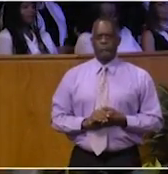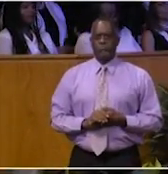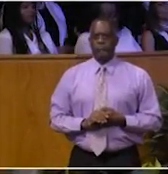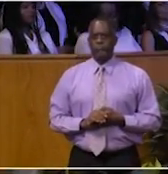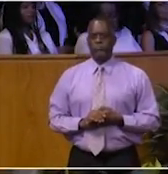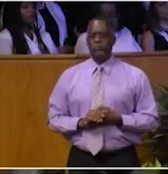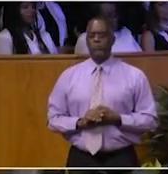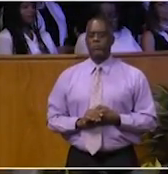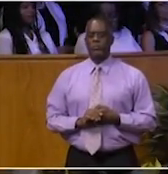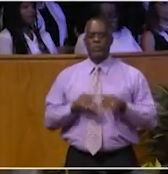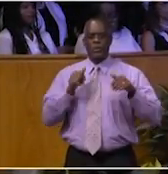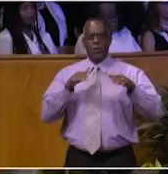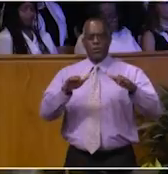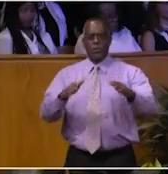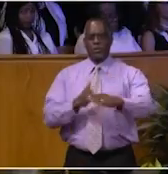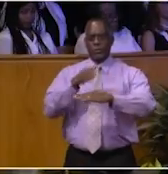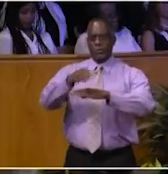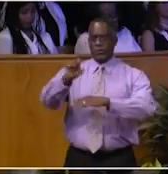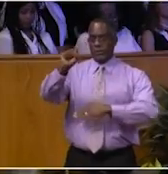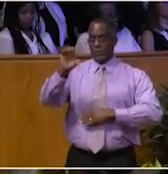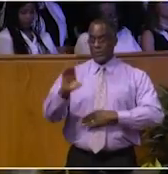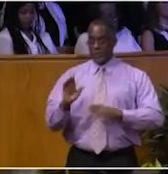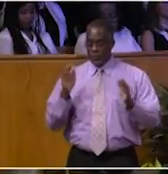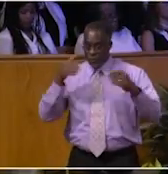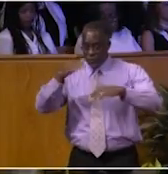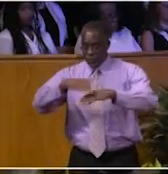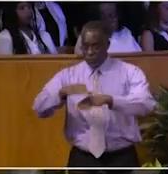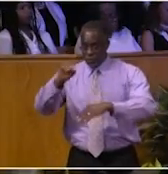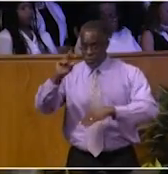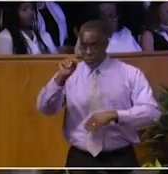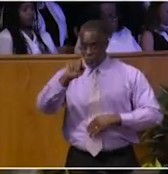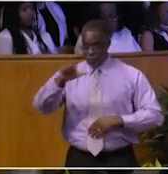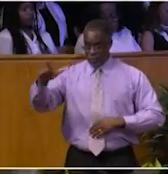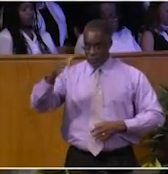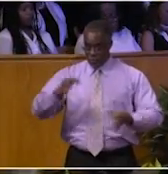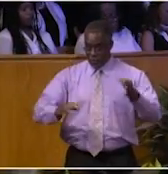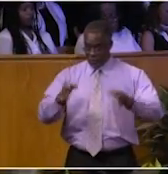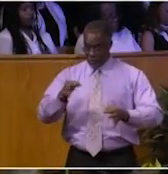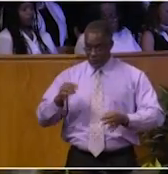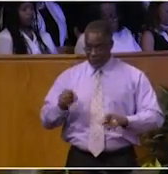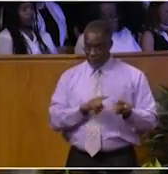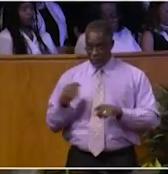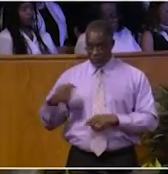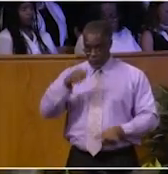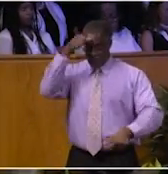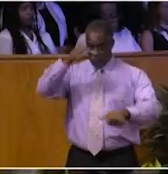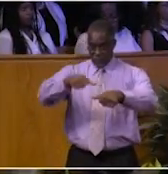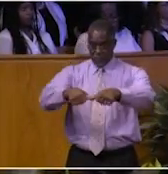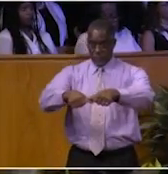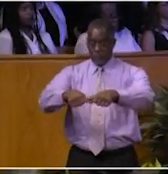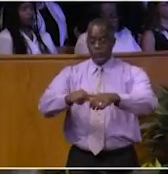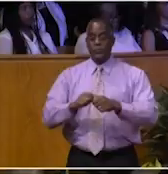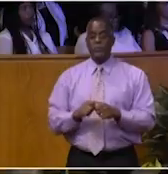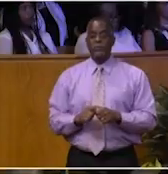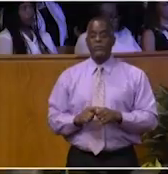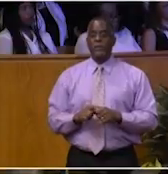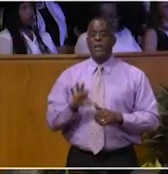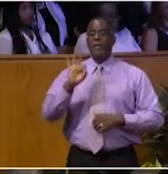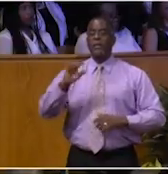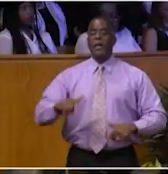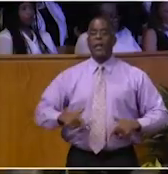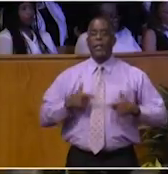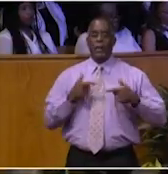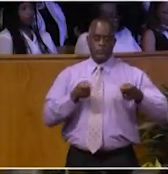The march across South Carolina focused on criminal justice as we remembered the 9